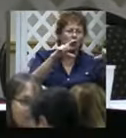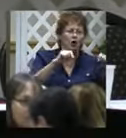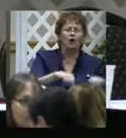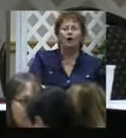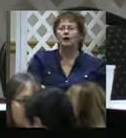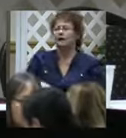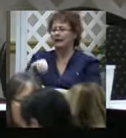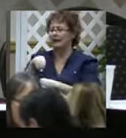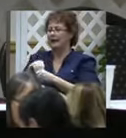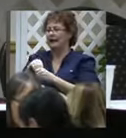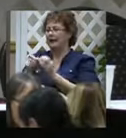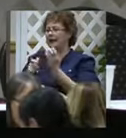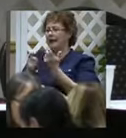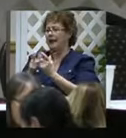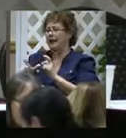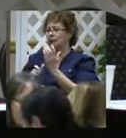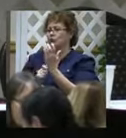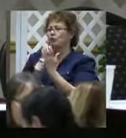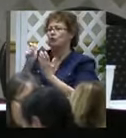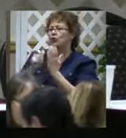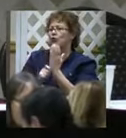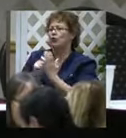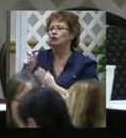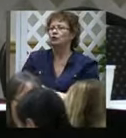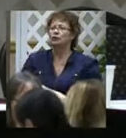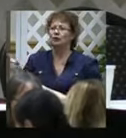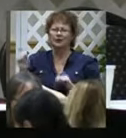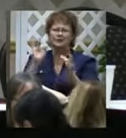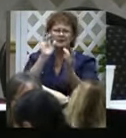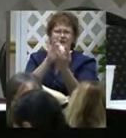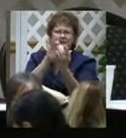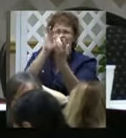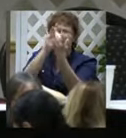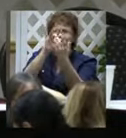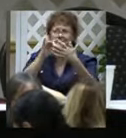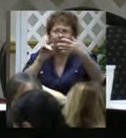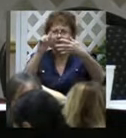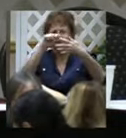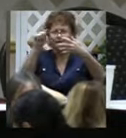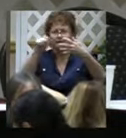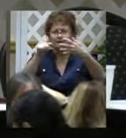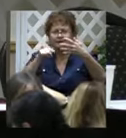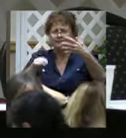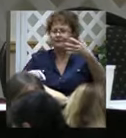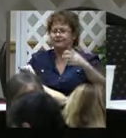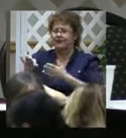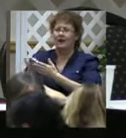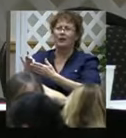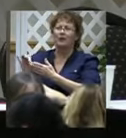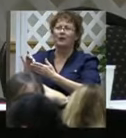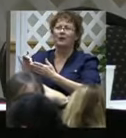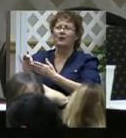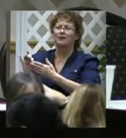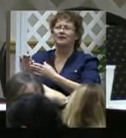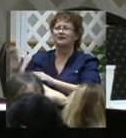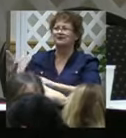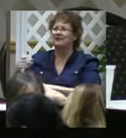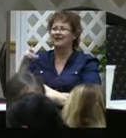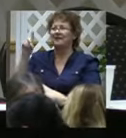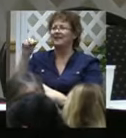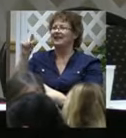in-language brochures by language, or go to that in-language page by language? So we actually get some really good data on